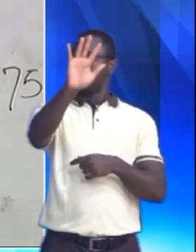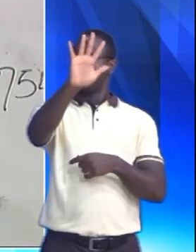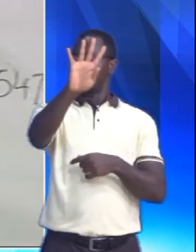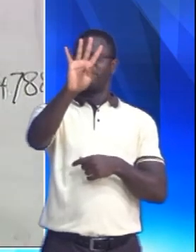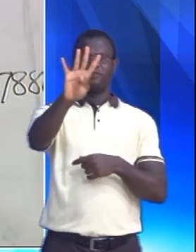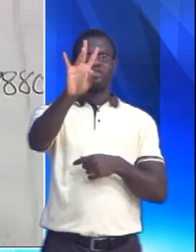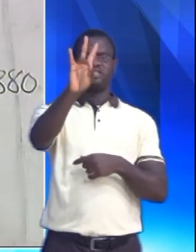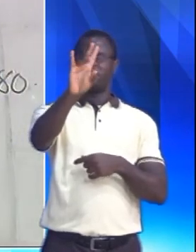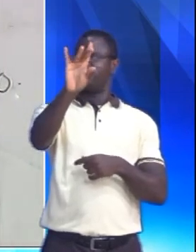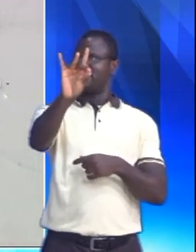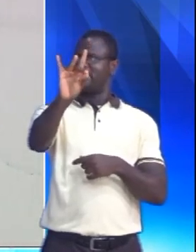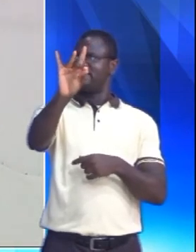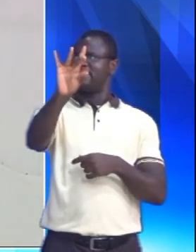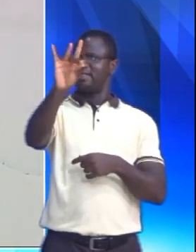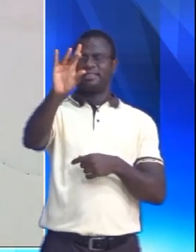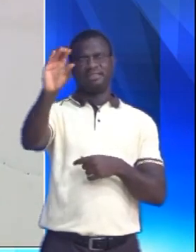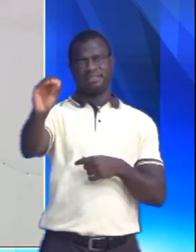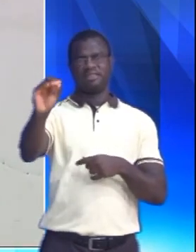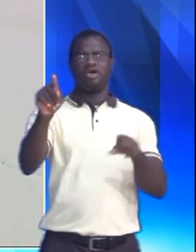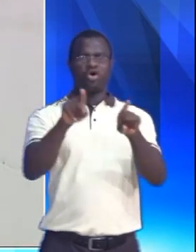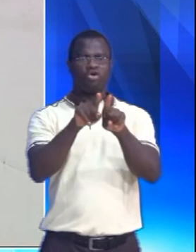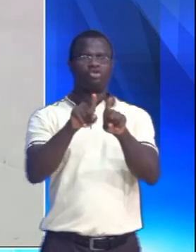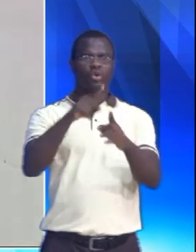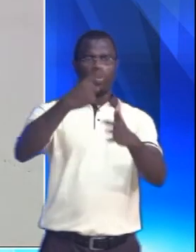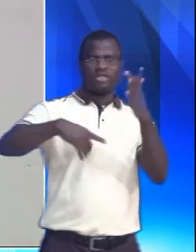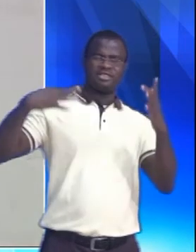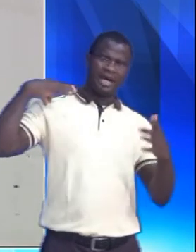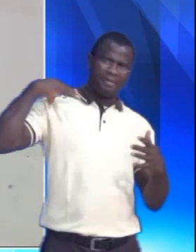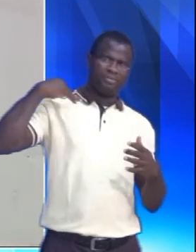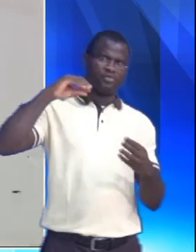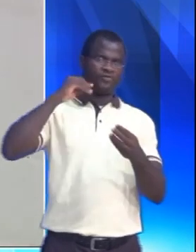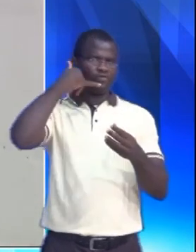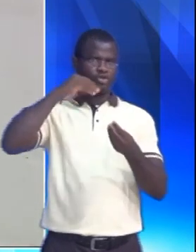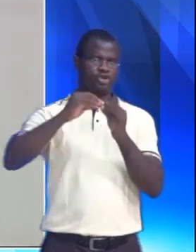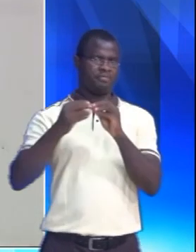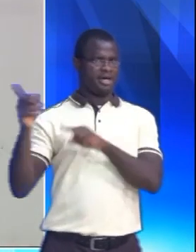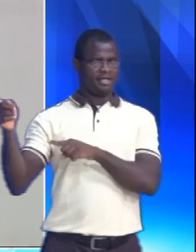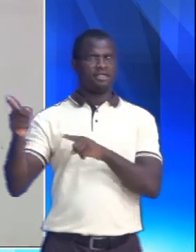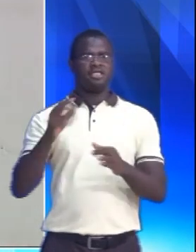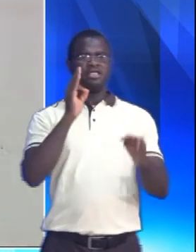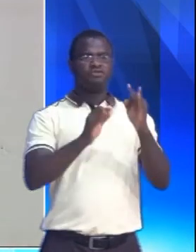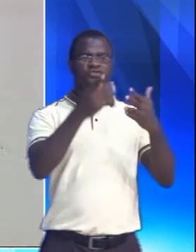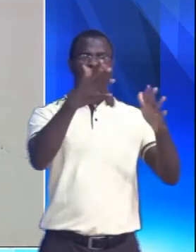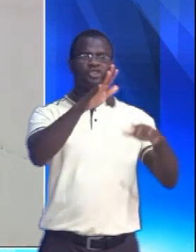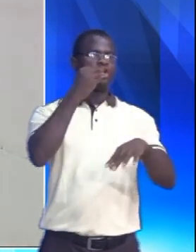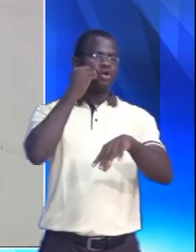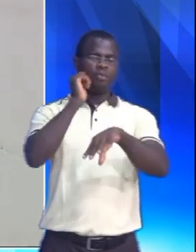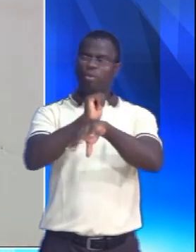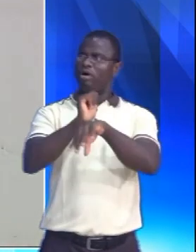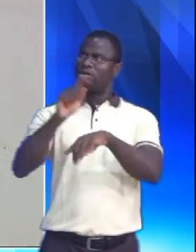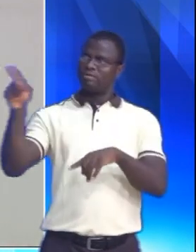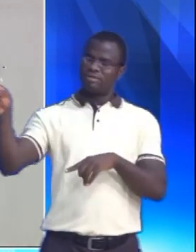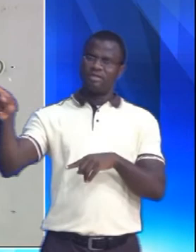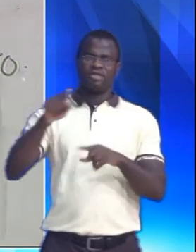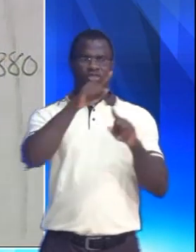you stay home safe by obeying the standards set